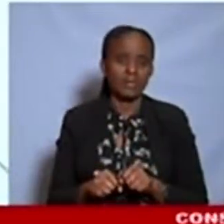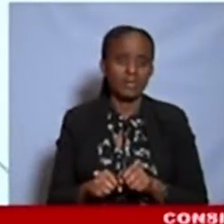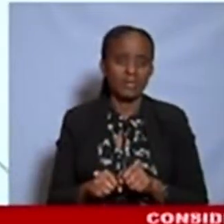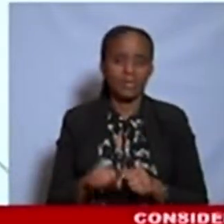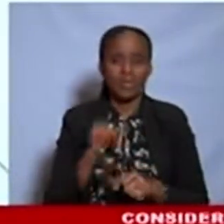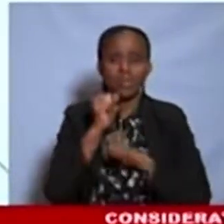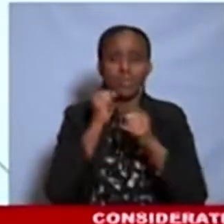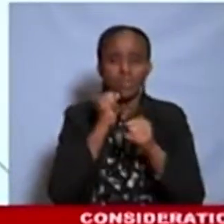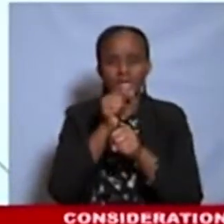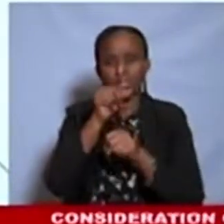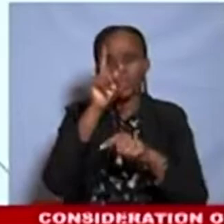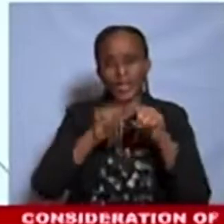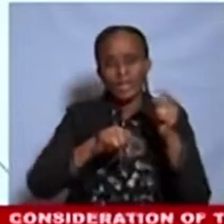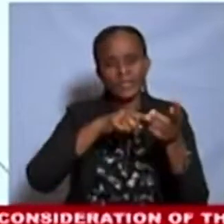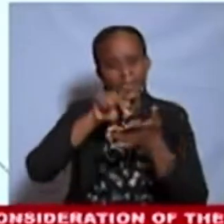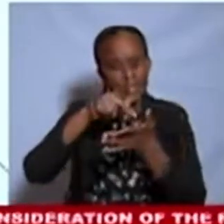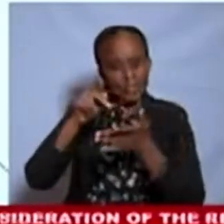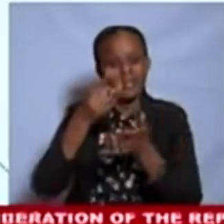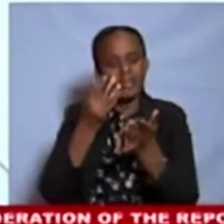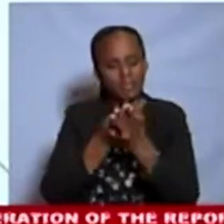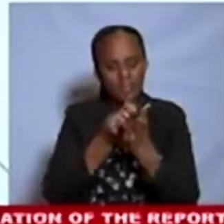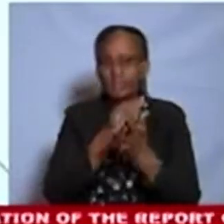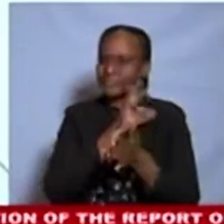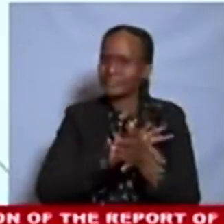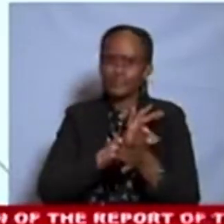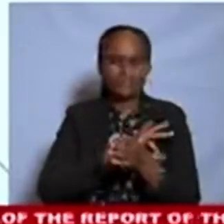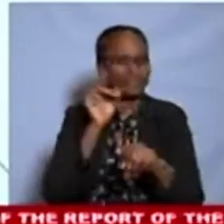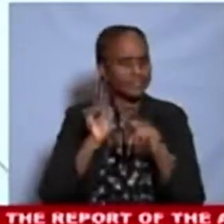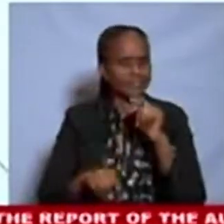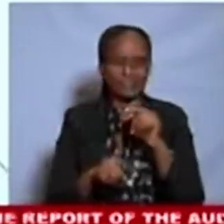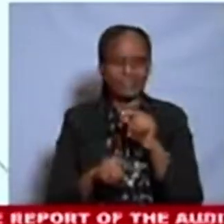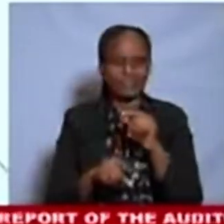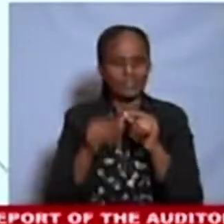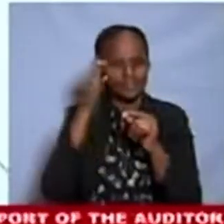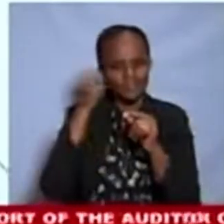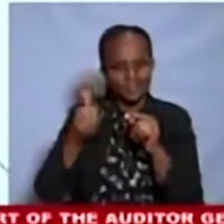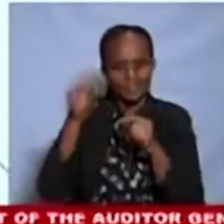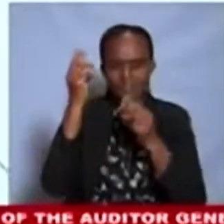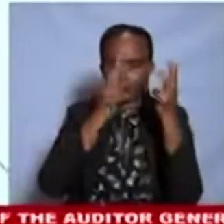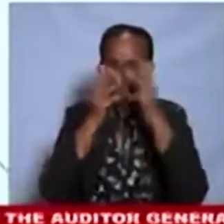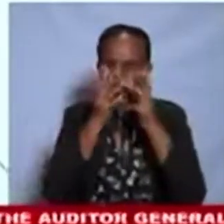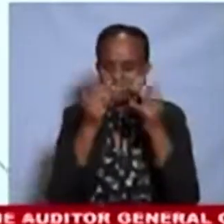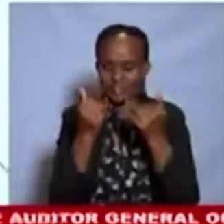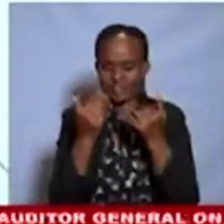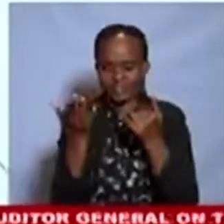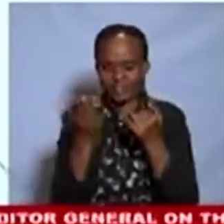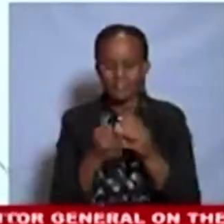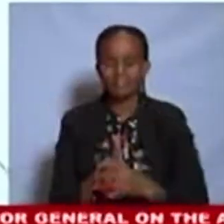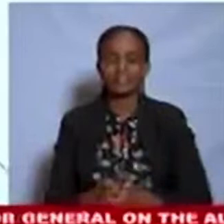In a year, you wouldn't even pay a single month's salaries. And this is why they are worried now.